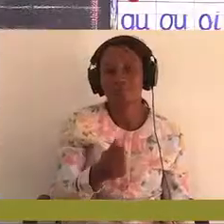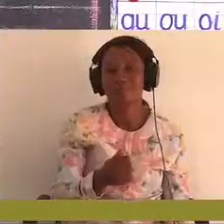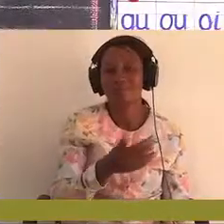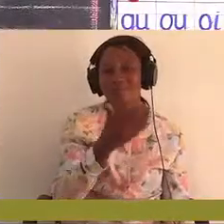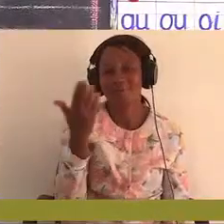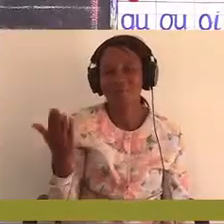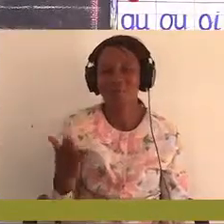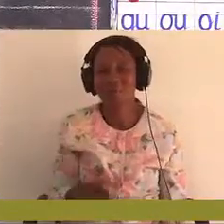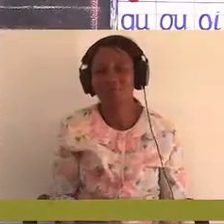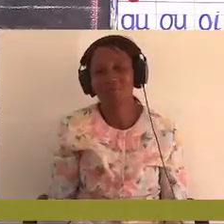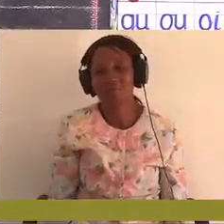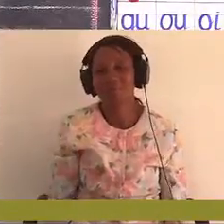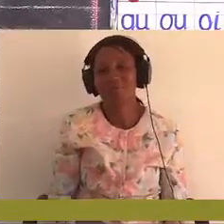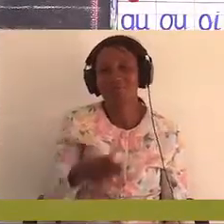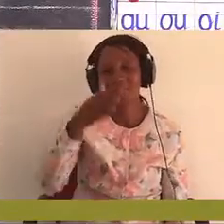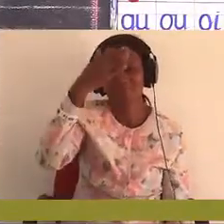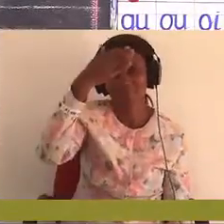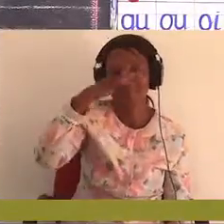Good morning,